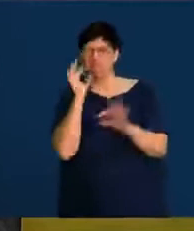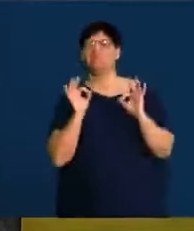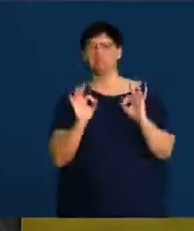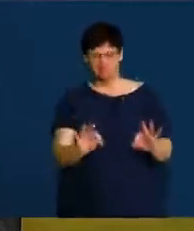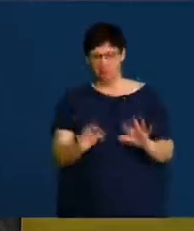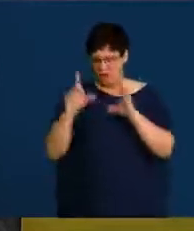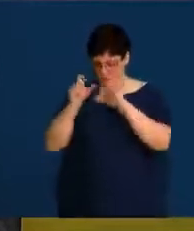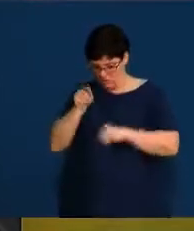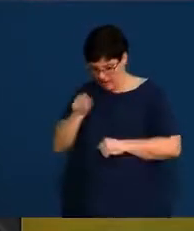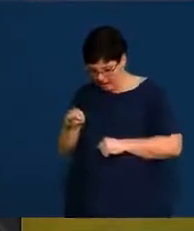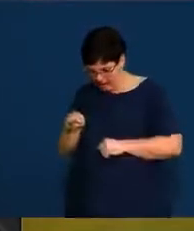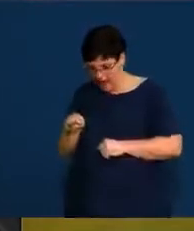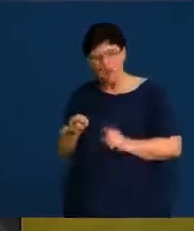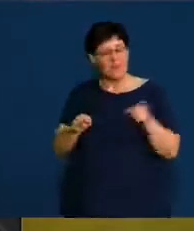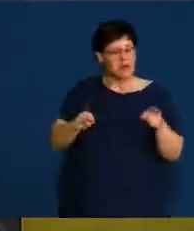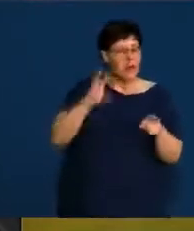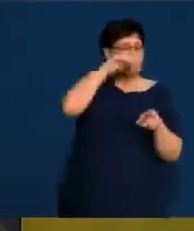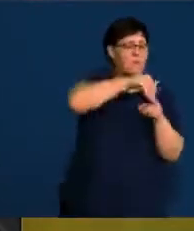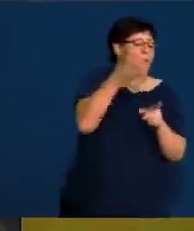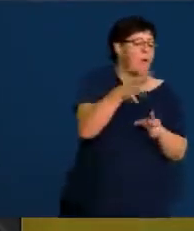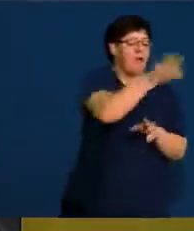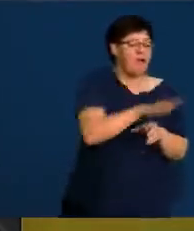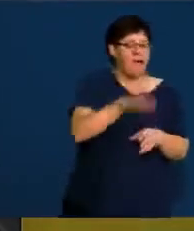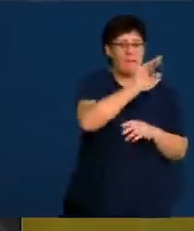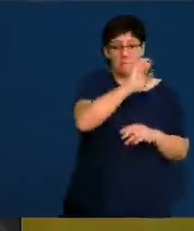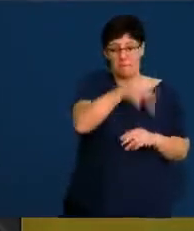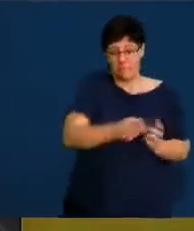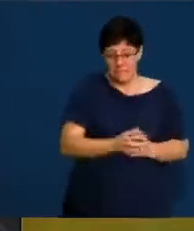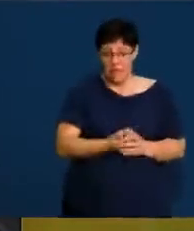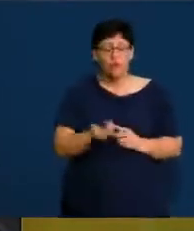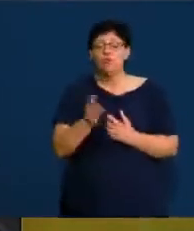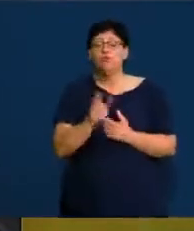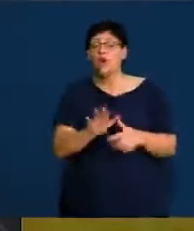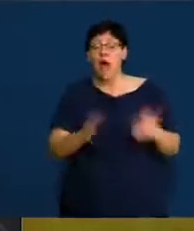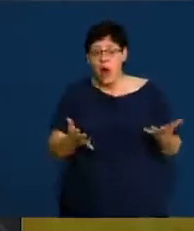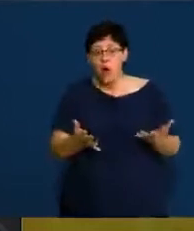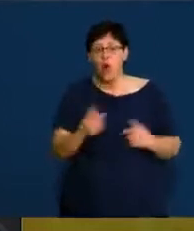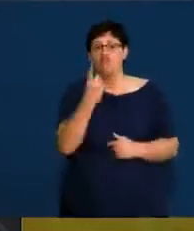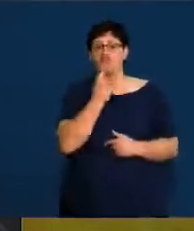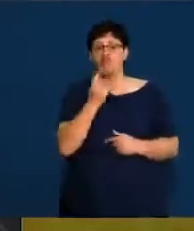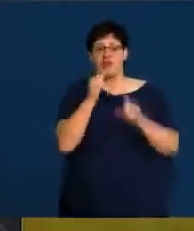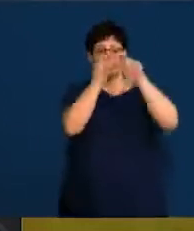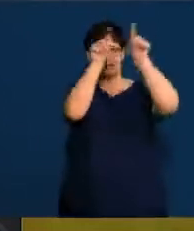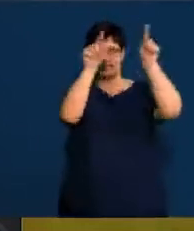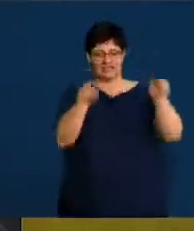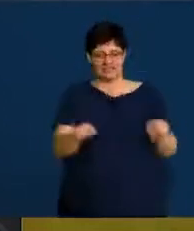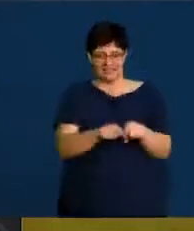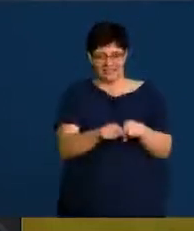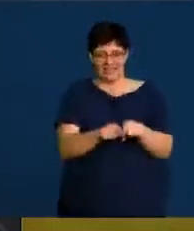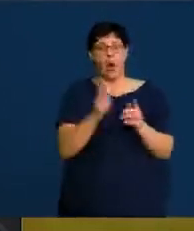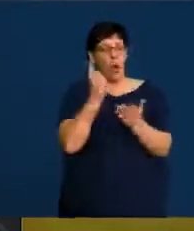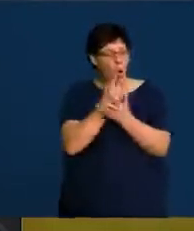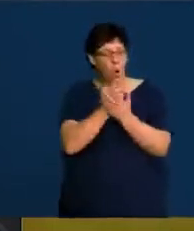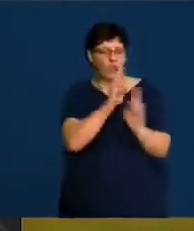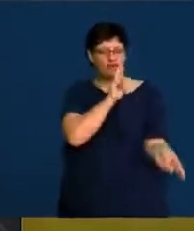the photograph and where it's located on the map. This is usually shown as a red block on the map. Always